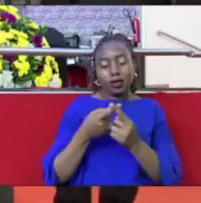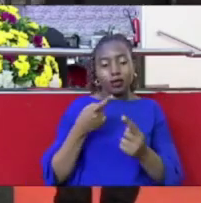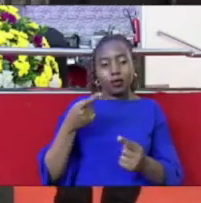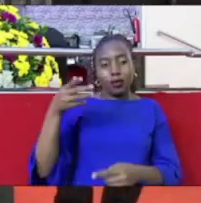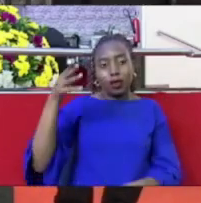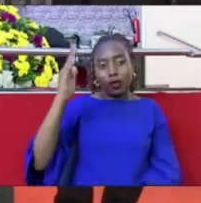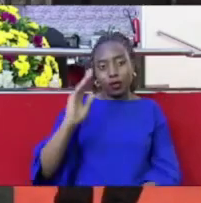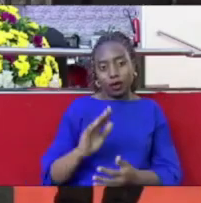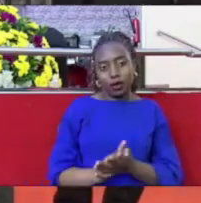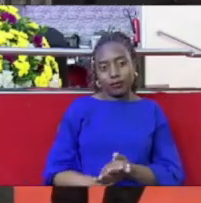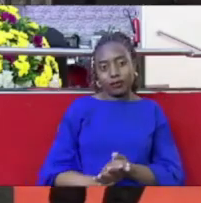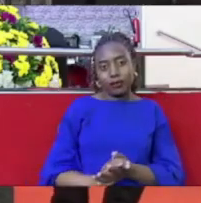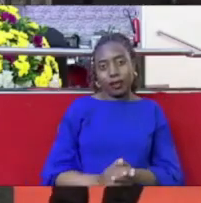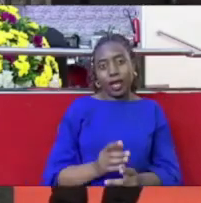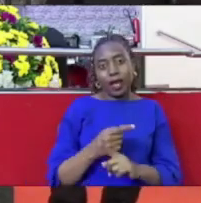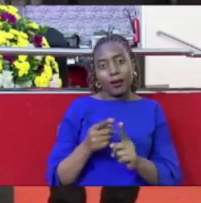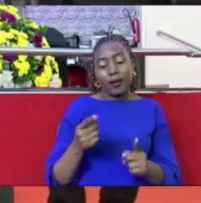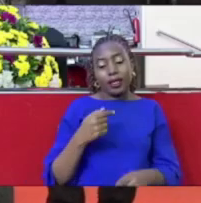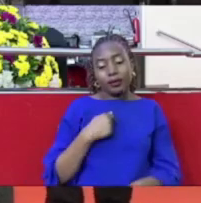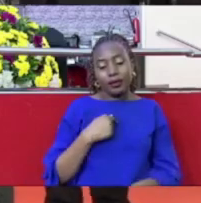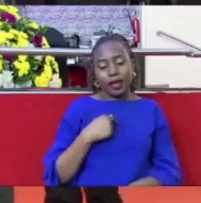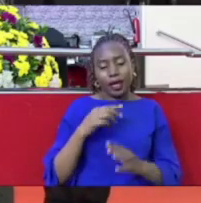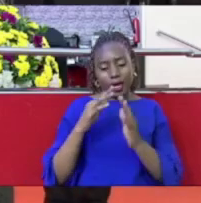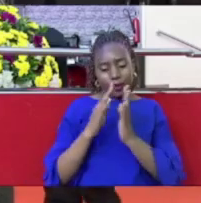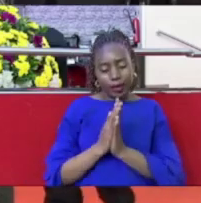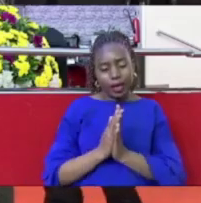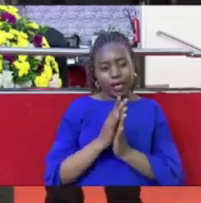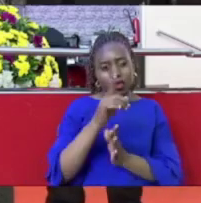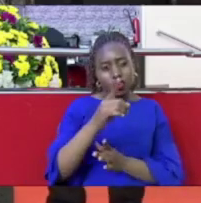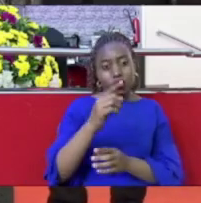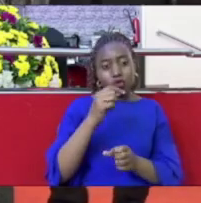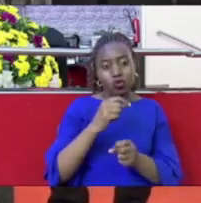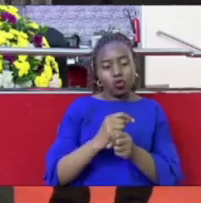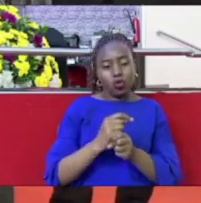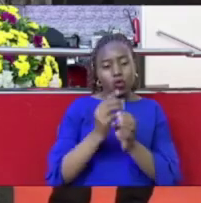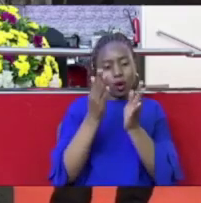I pray that you are going to do a personal reflection